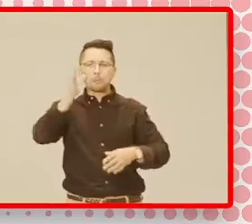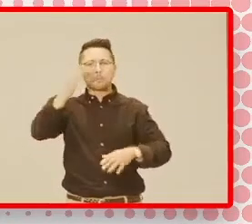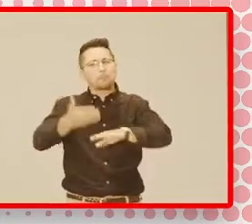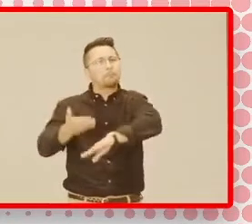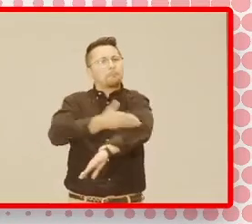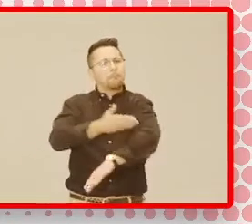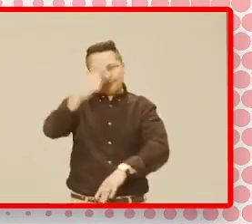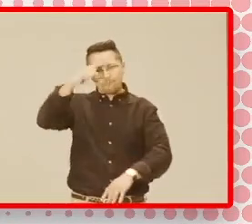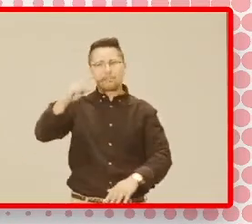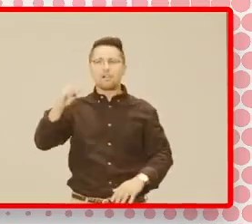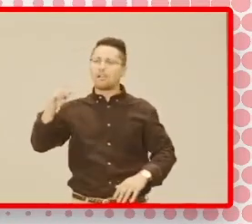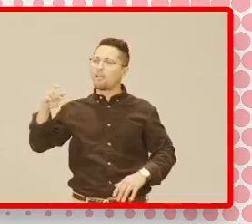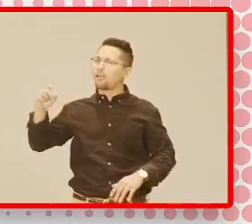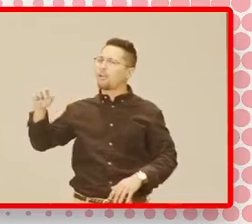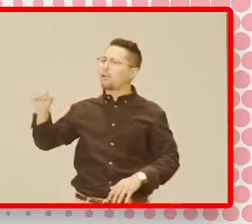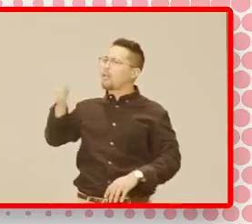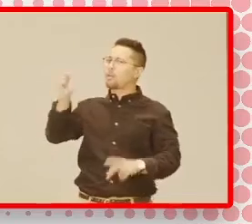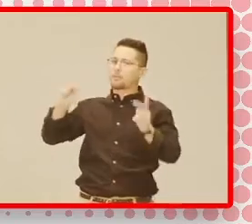To know more,